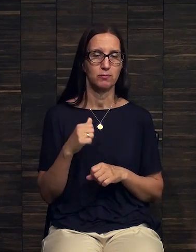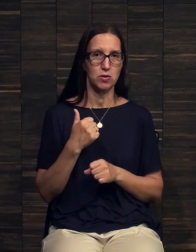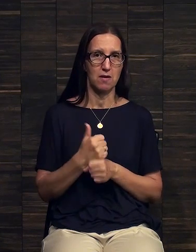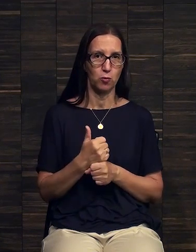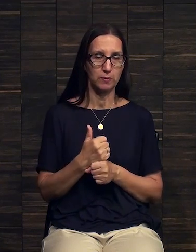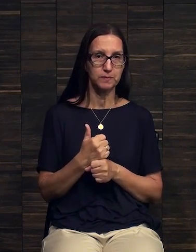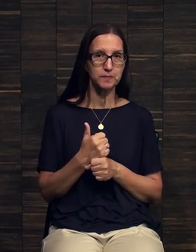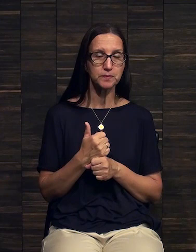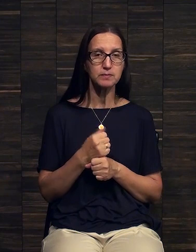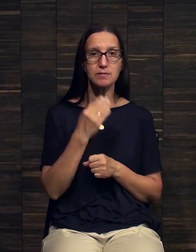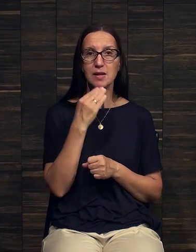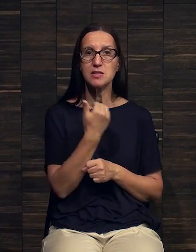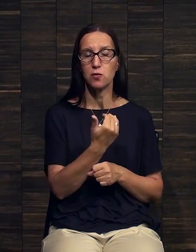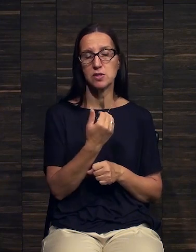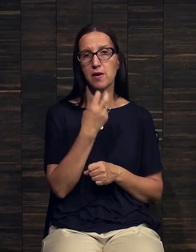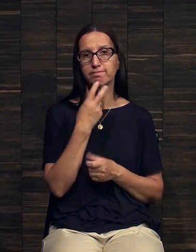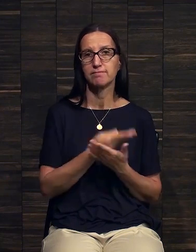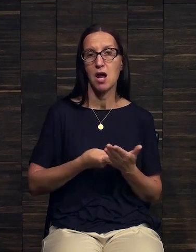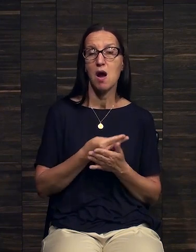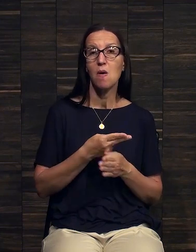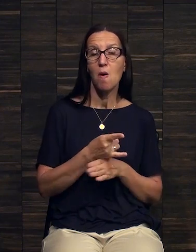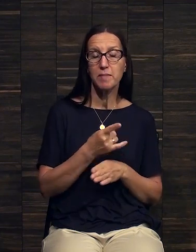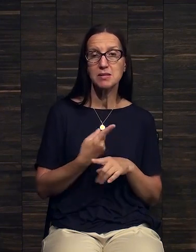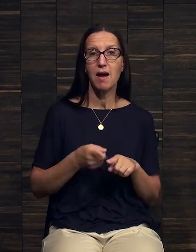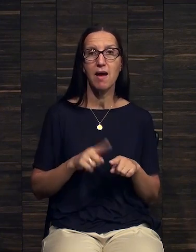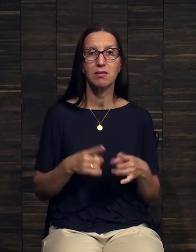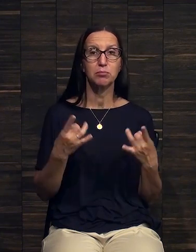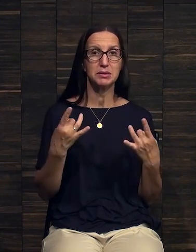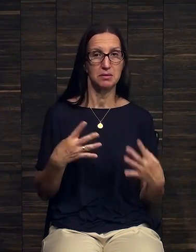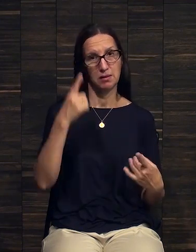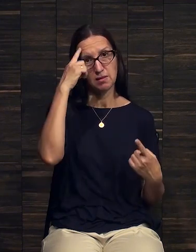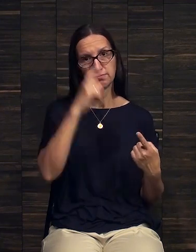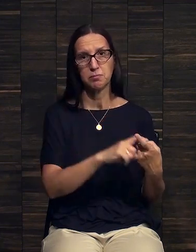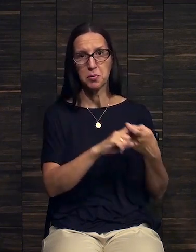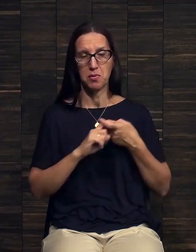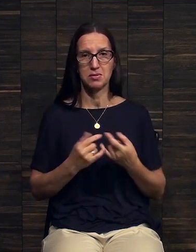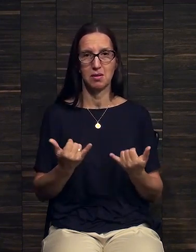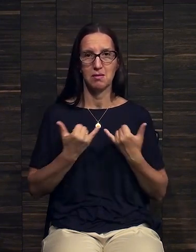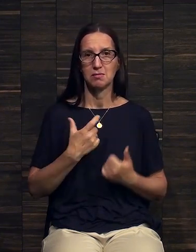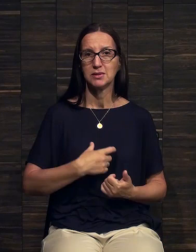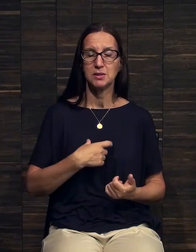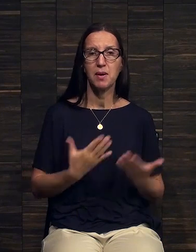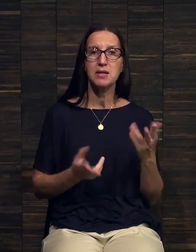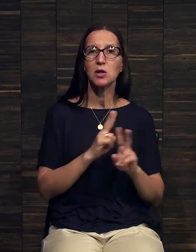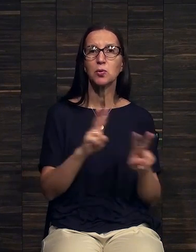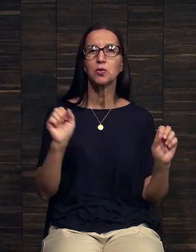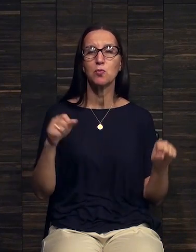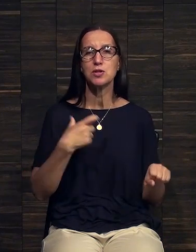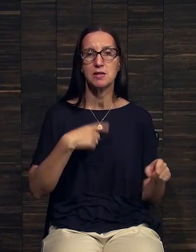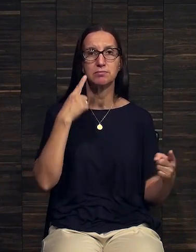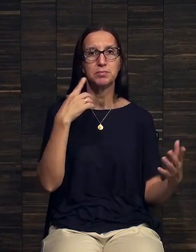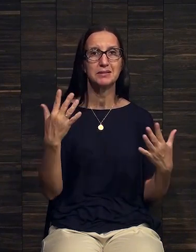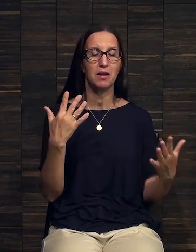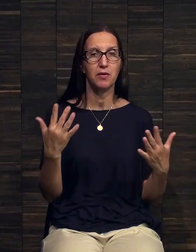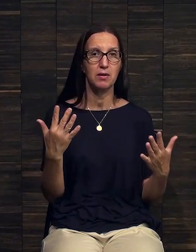us is to focus on one of the main features, the simplicity to project it on ourselves.